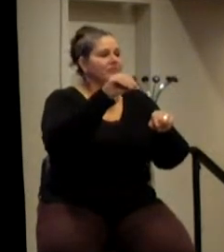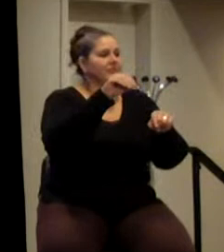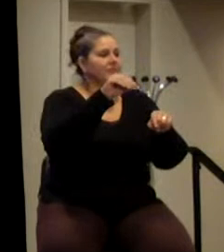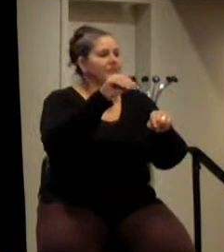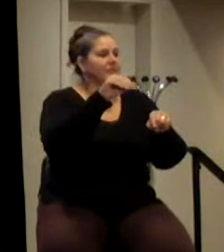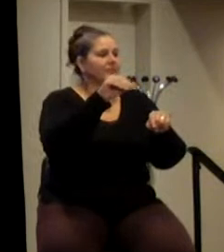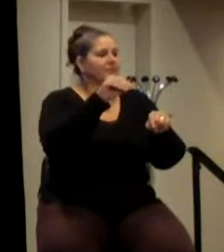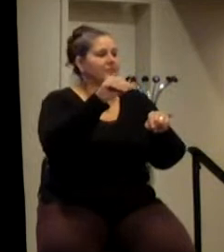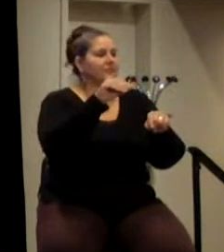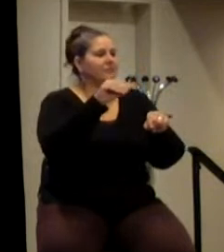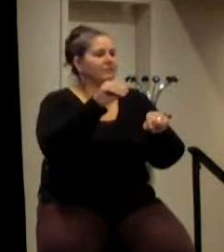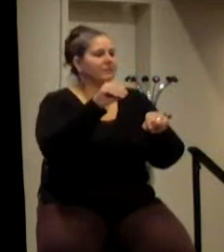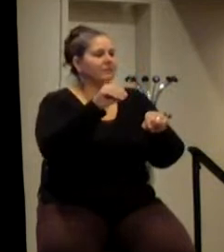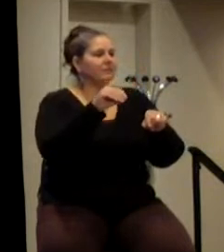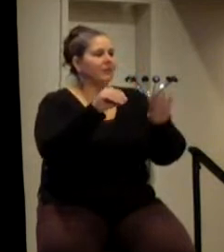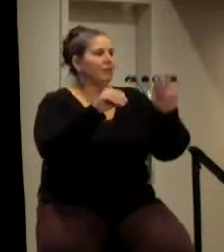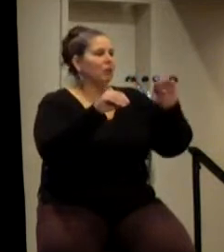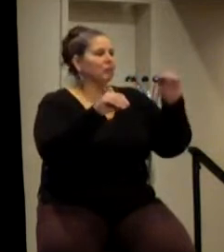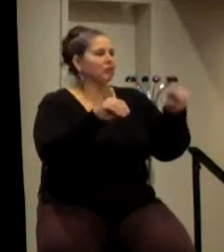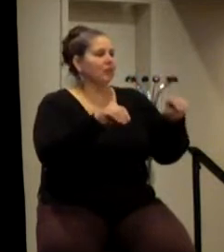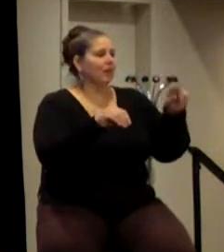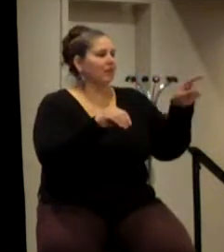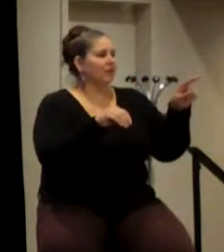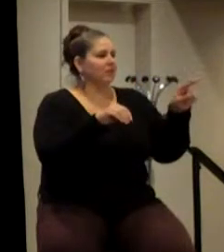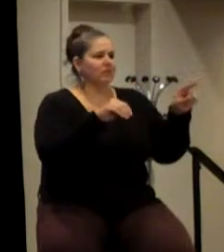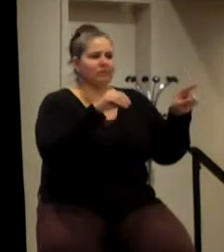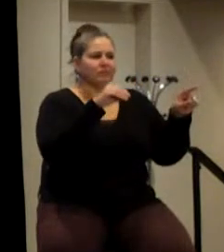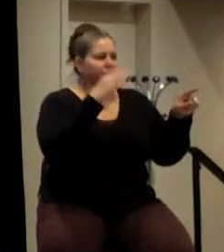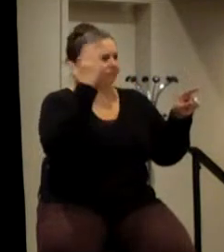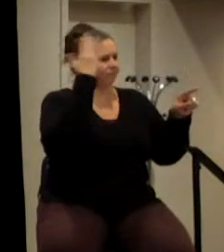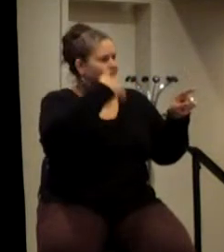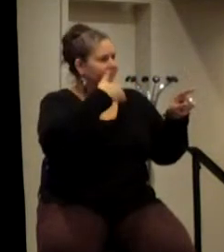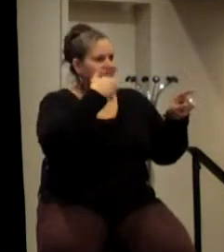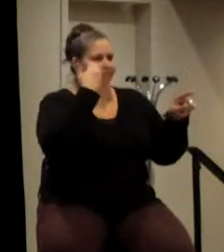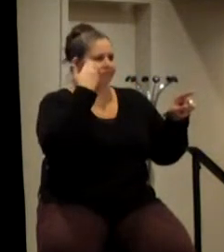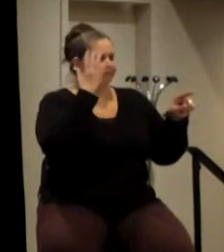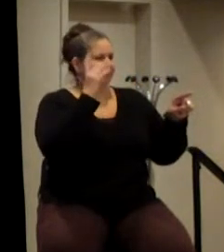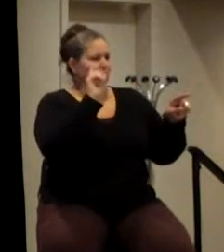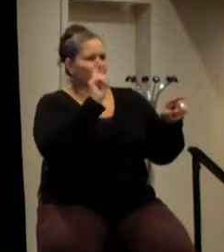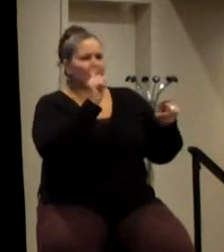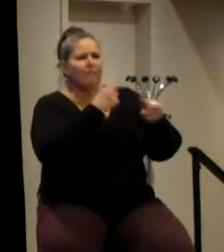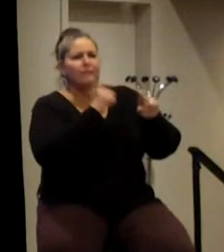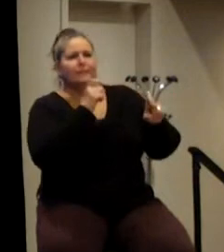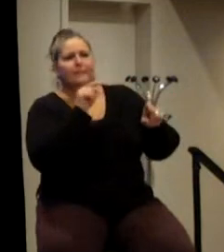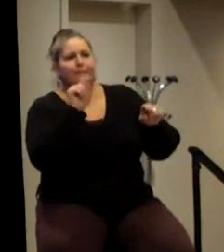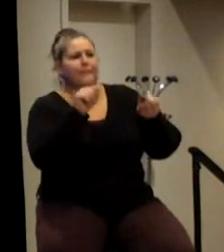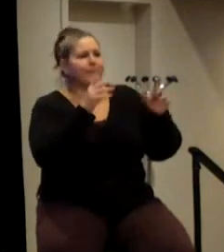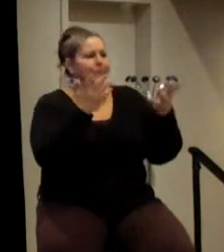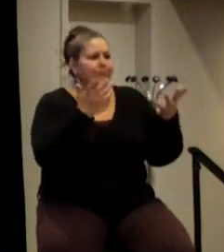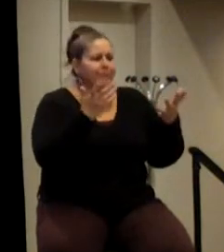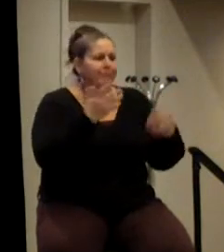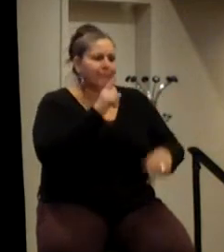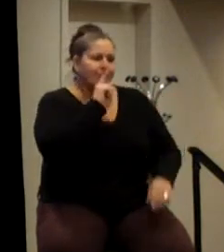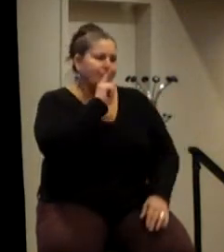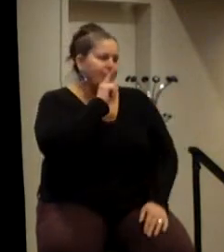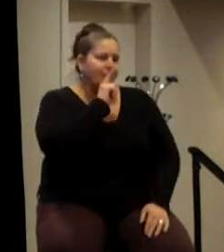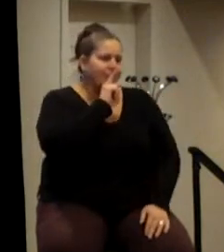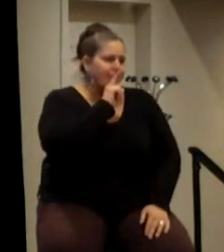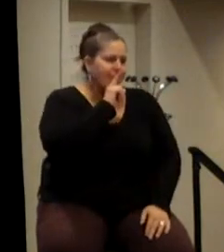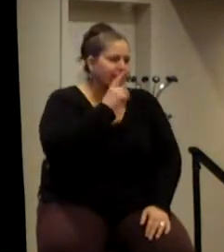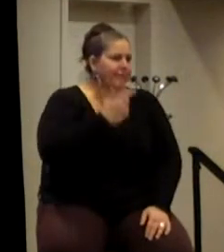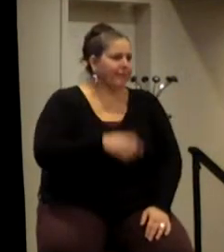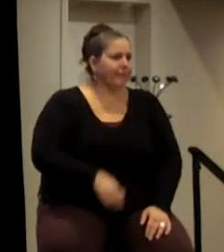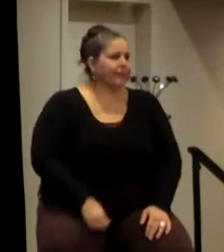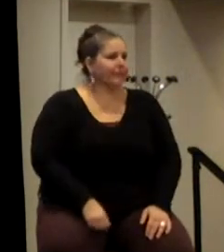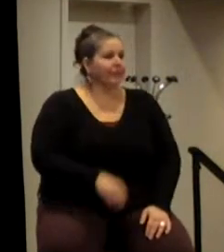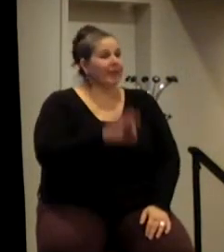not mark there. So we'll be able to figure out that 4%. But when you look at it, so 92%